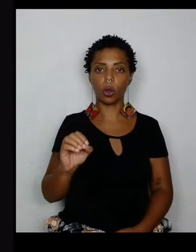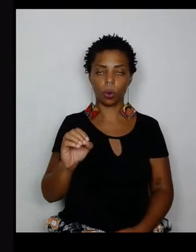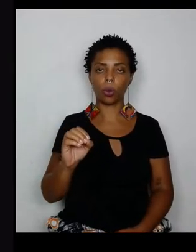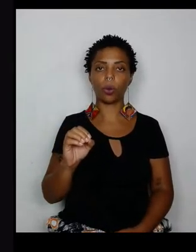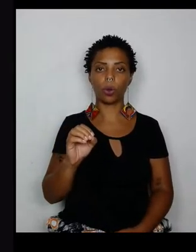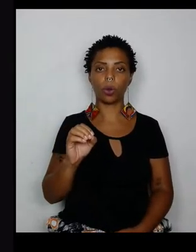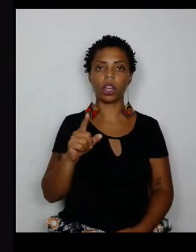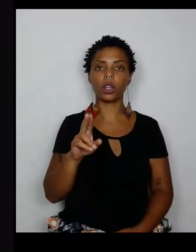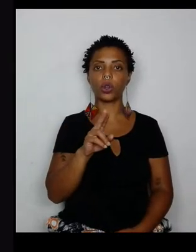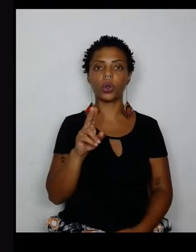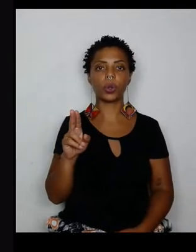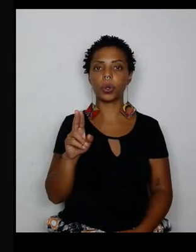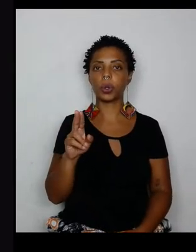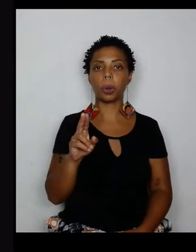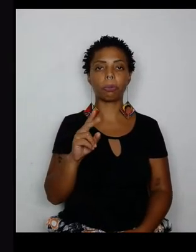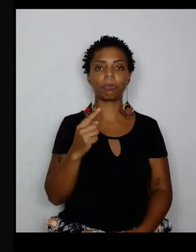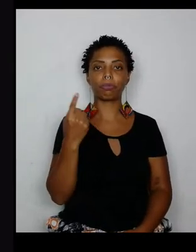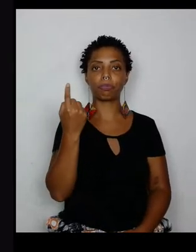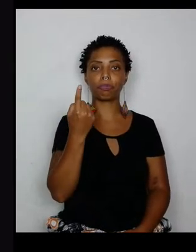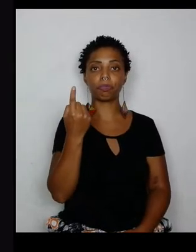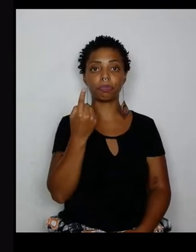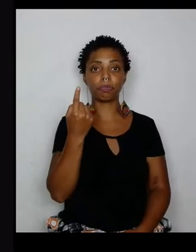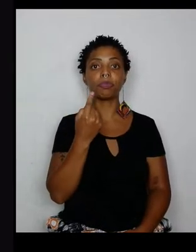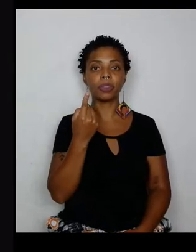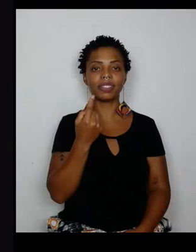range of fafafine and